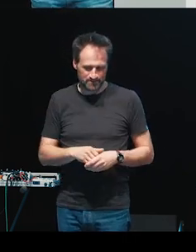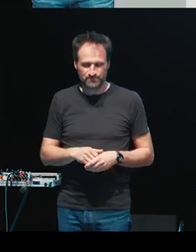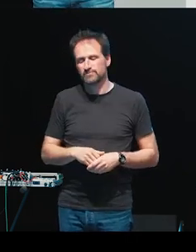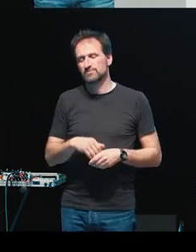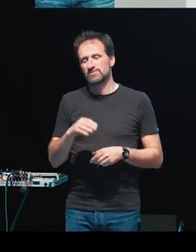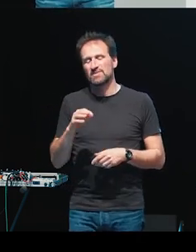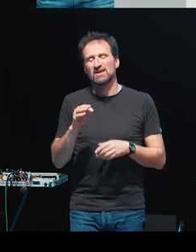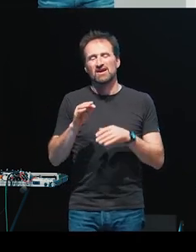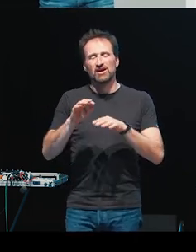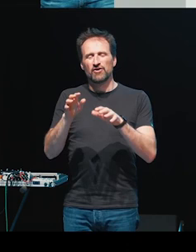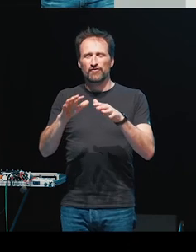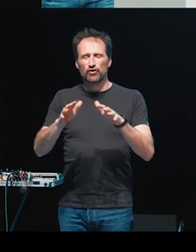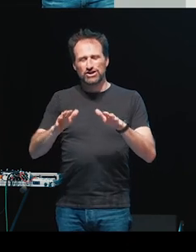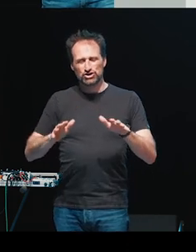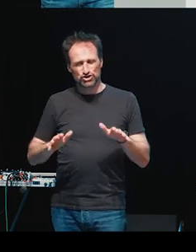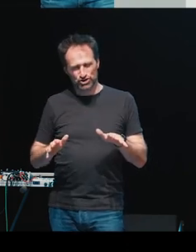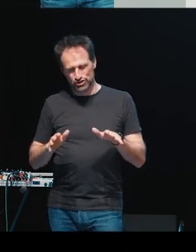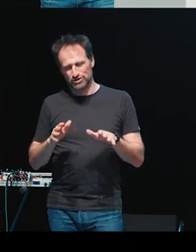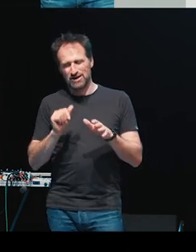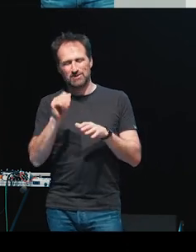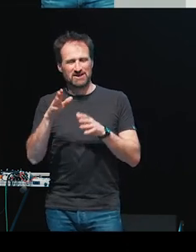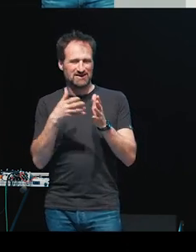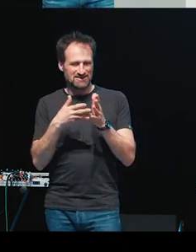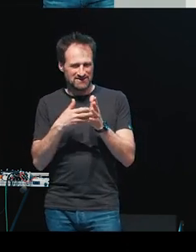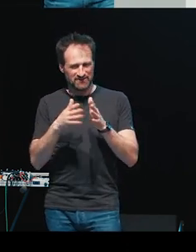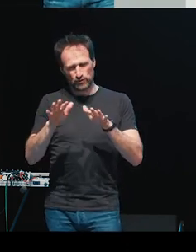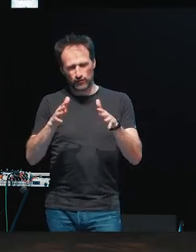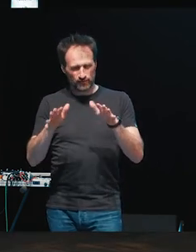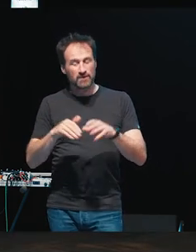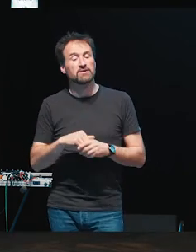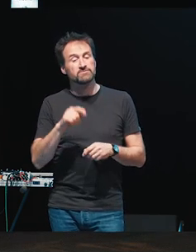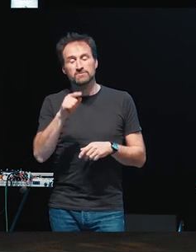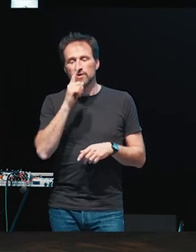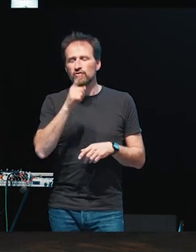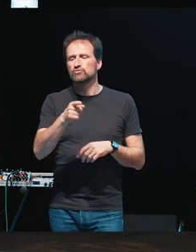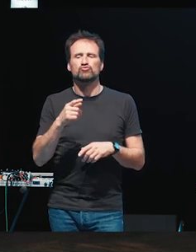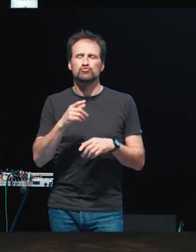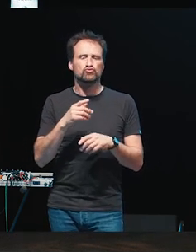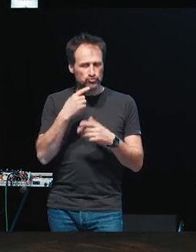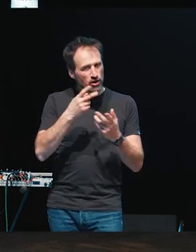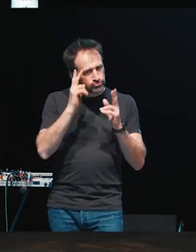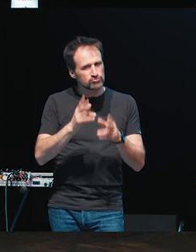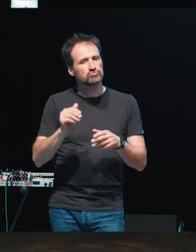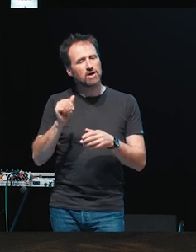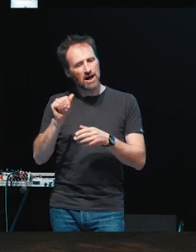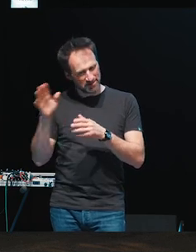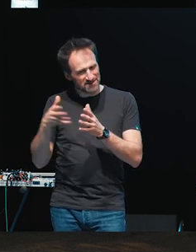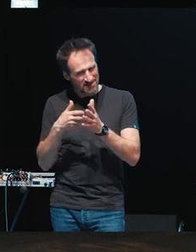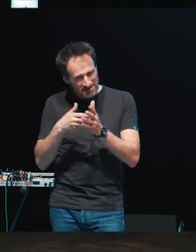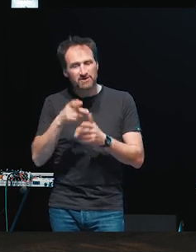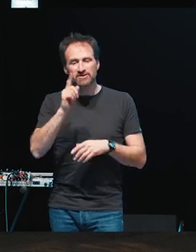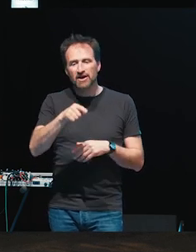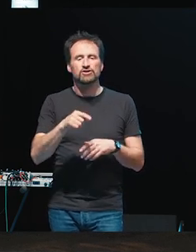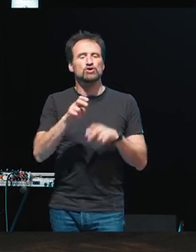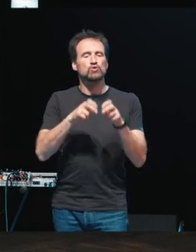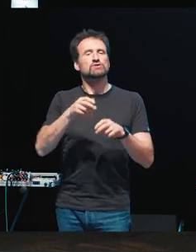website, you improve the landing page with all the A-B testing possible, that you get more signups. But after the user has signed up, the